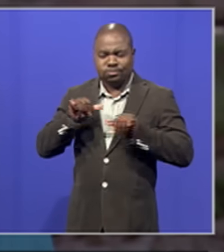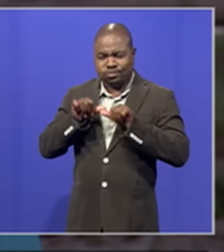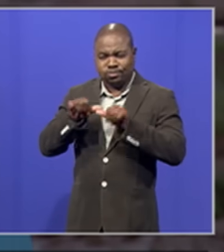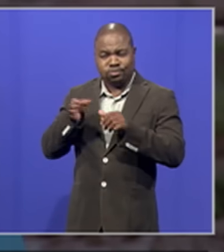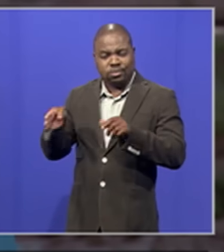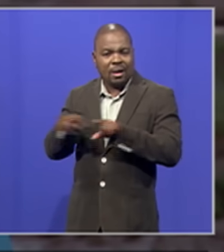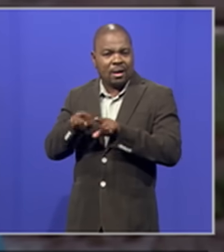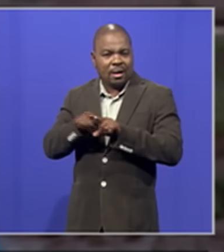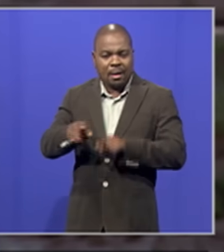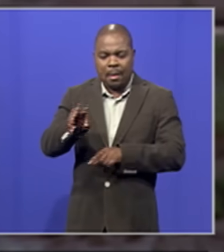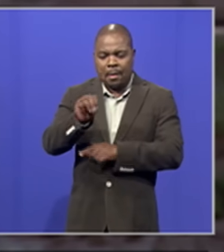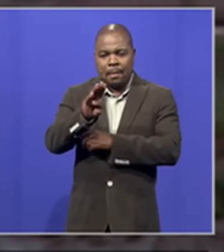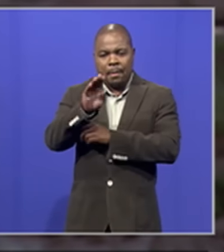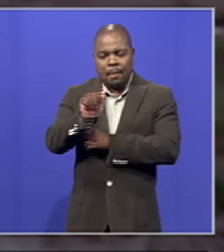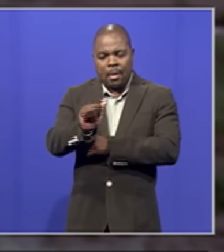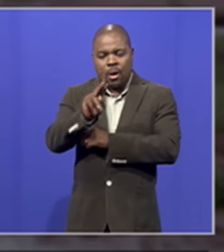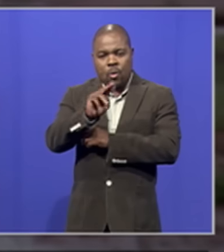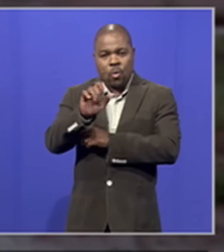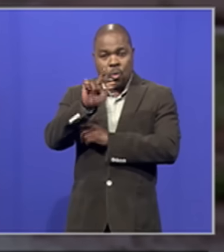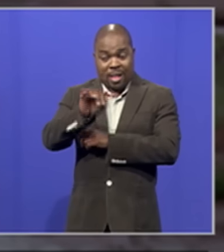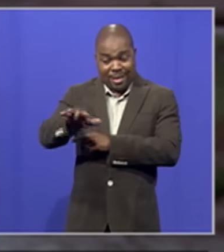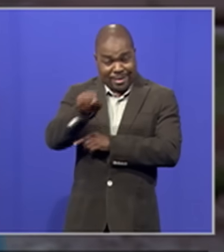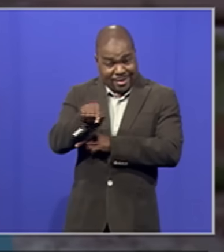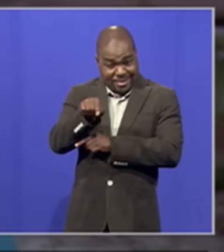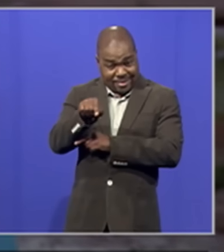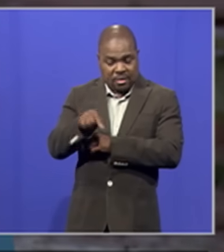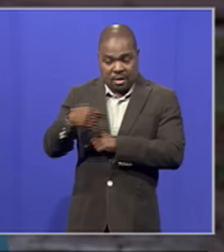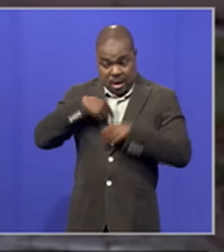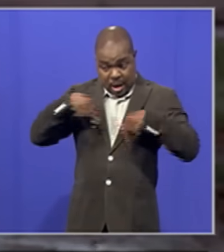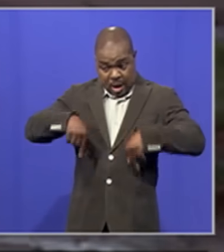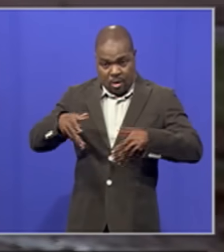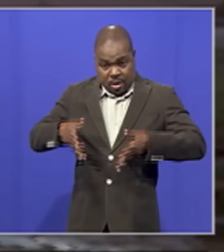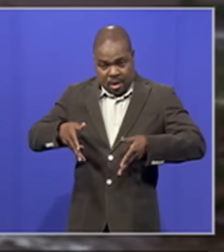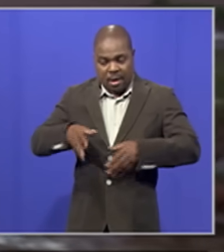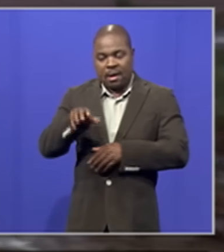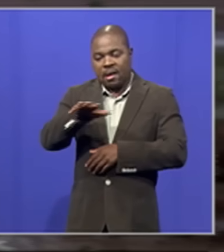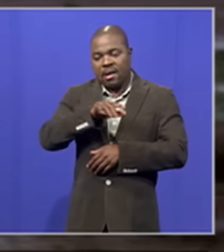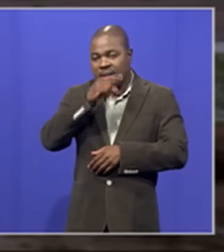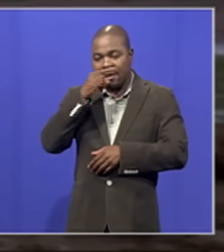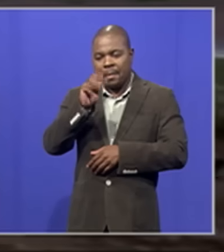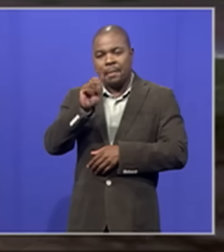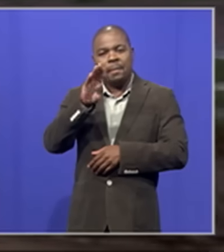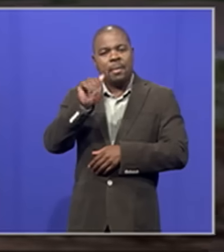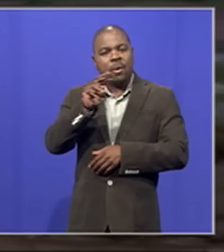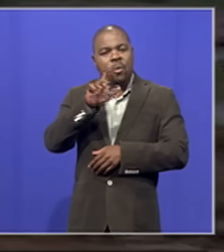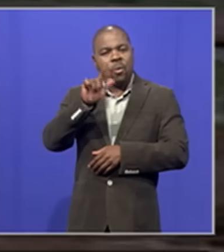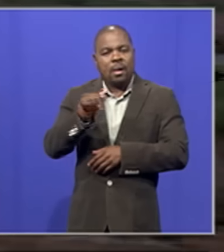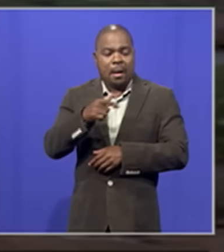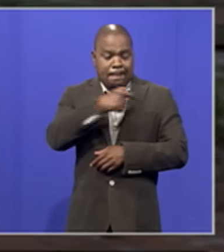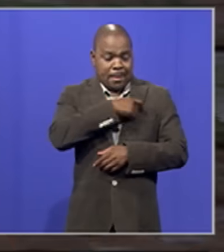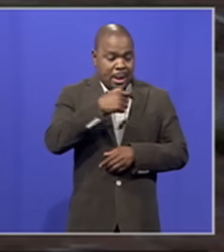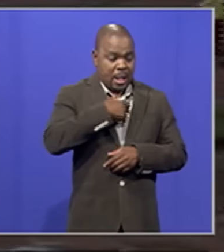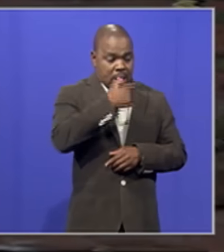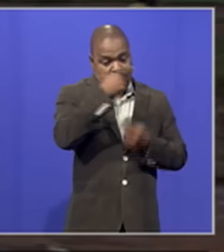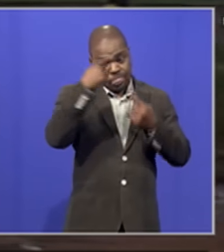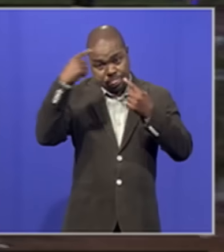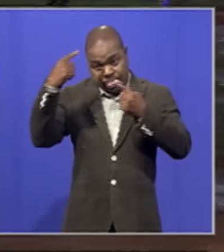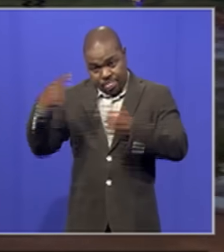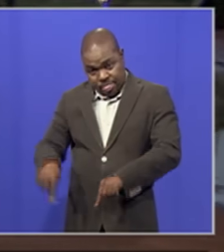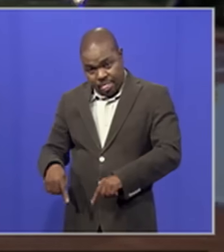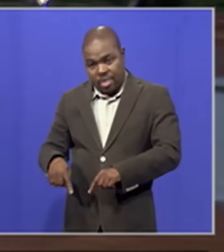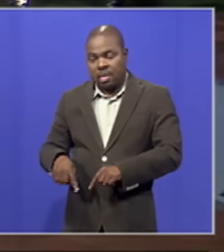jaaka motseselegae wa Mbaola mo e leng gore re bega mo teng bosigong jono. Mme Presidente Cyril Ramaphosa o gorogile mme